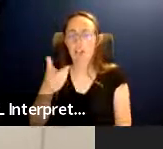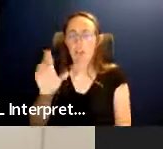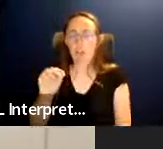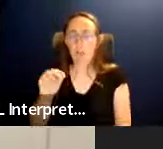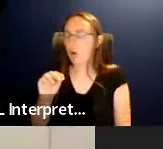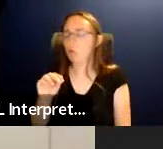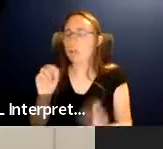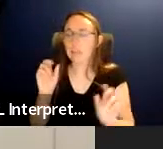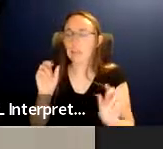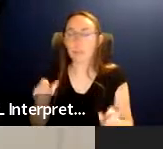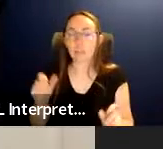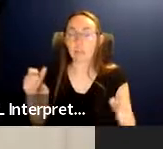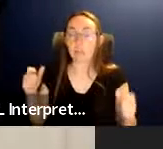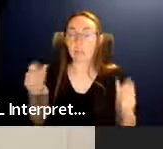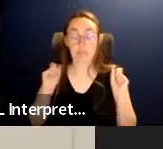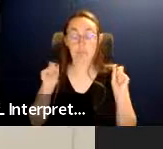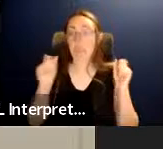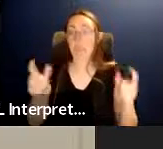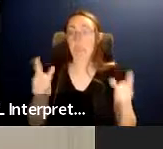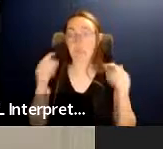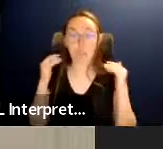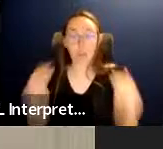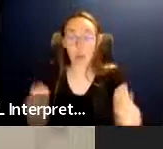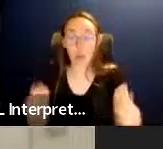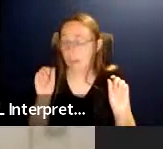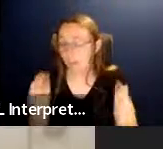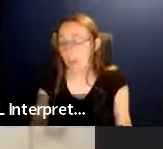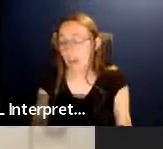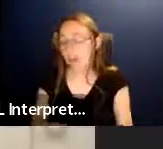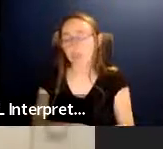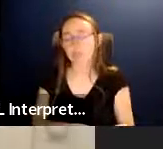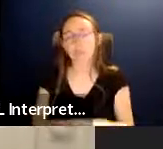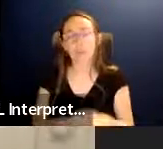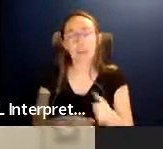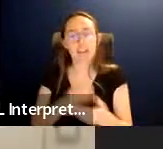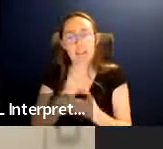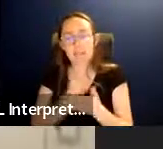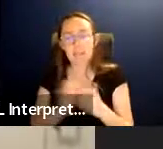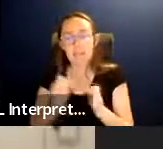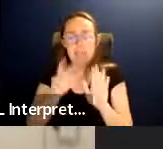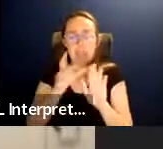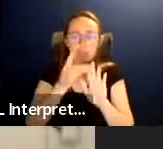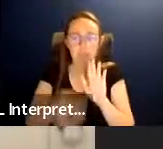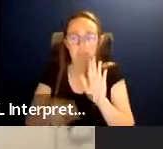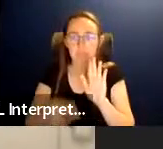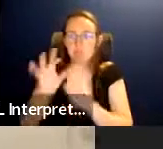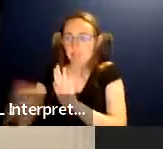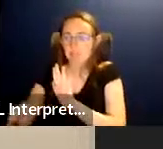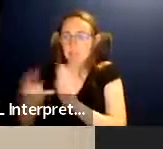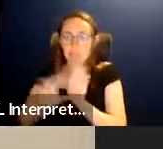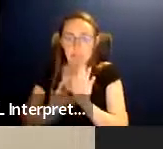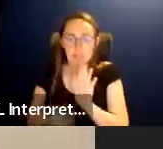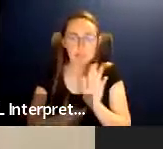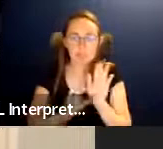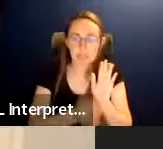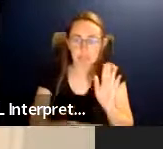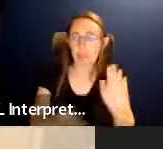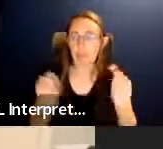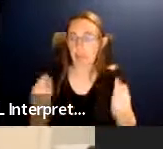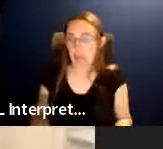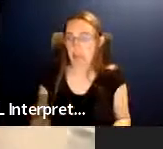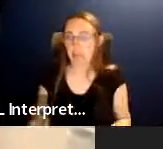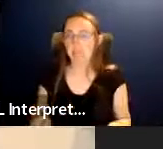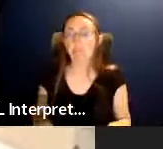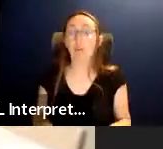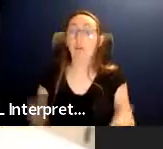spontaneous. And I can take these pieces off as well. And then when I'm done with